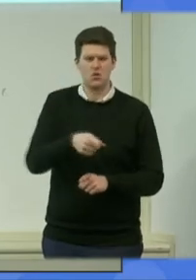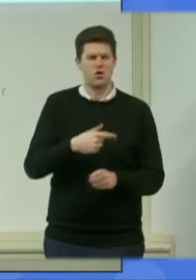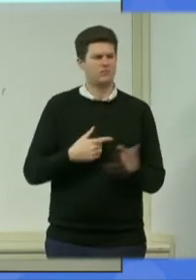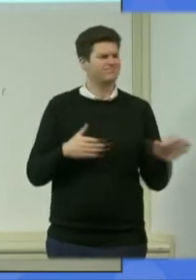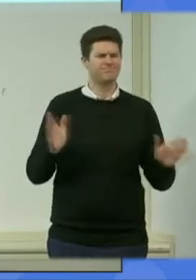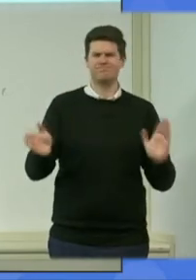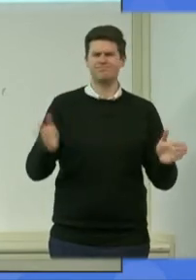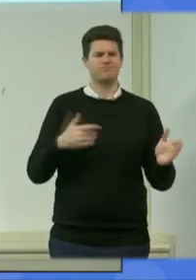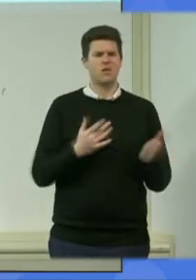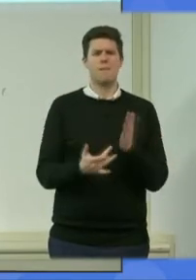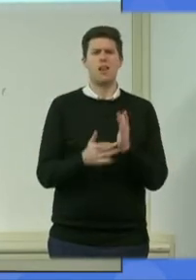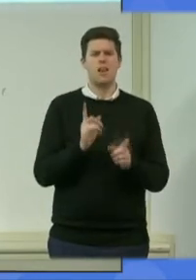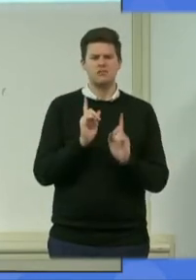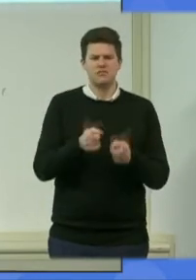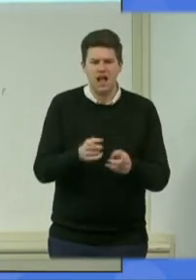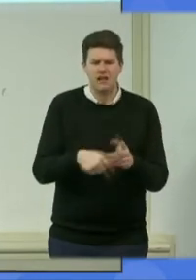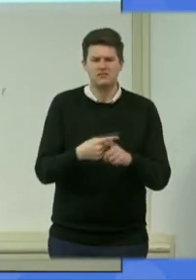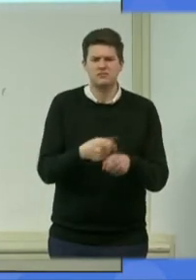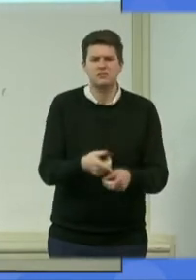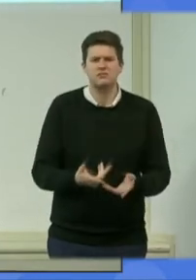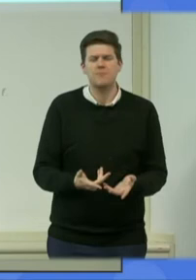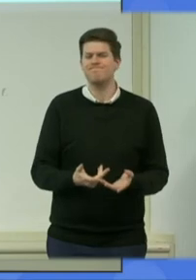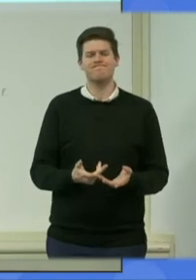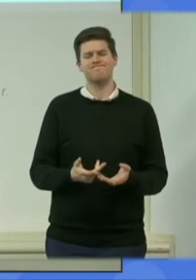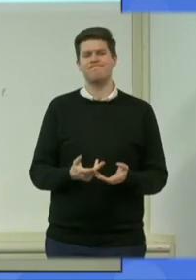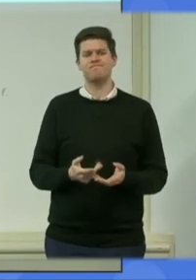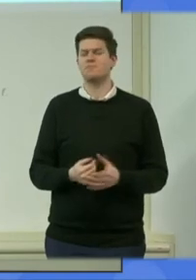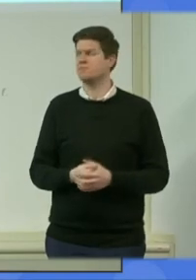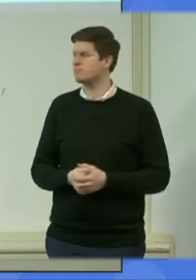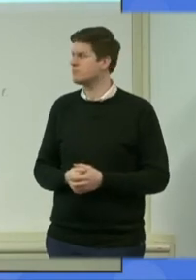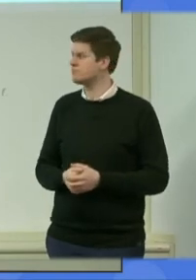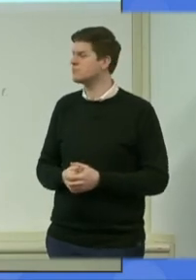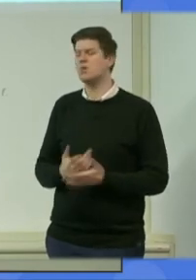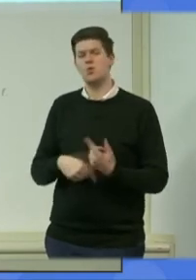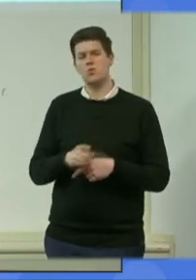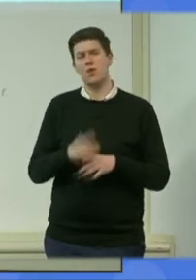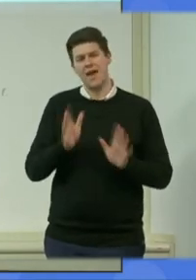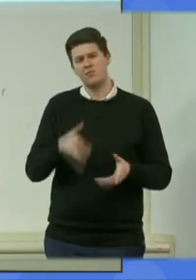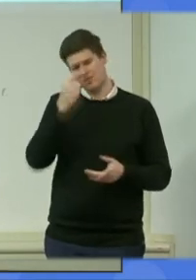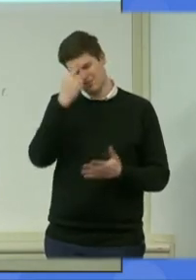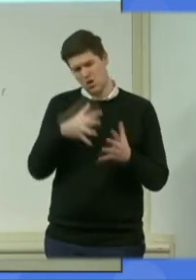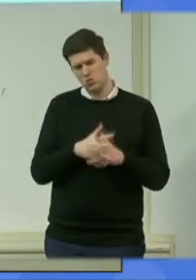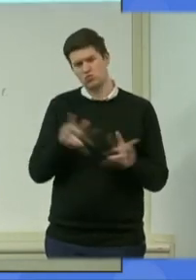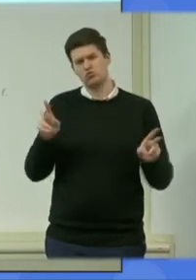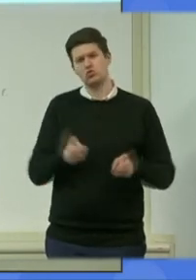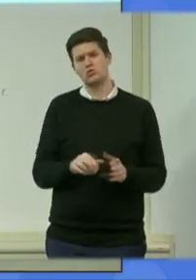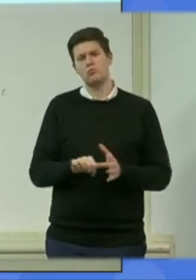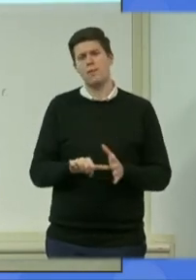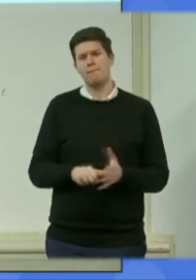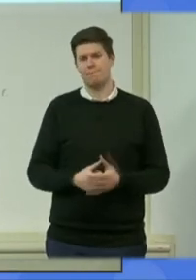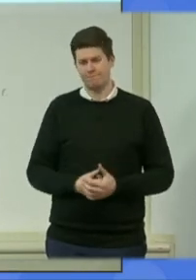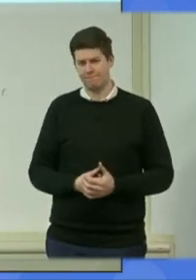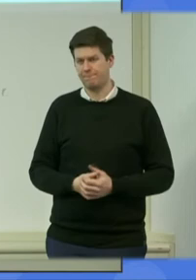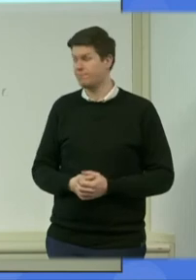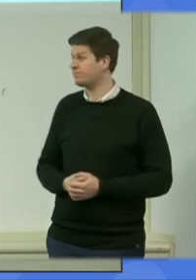about this. Think about how you can design systems that try to reduce these things. And people around retirement are